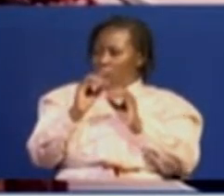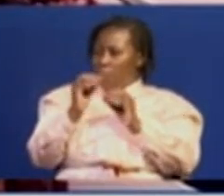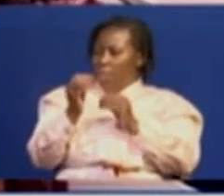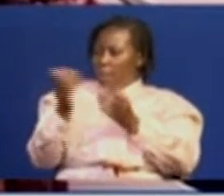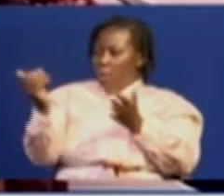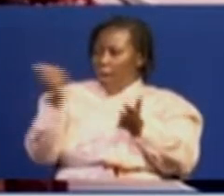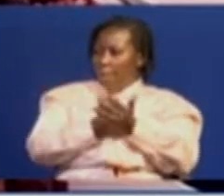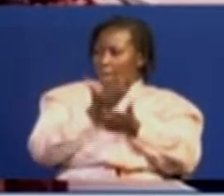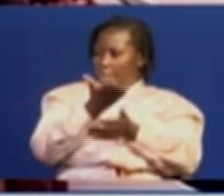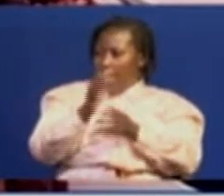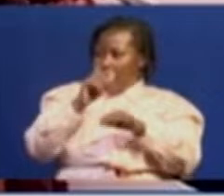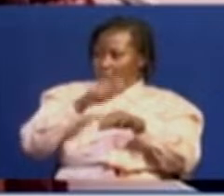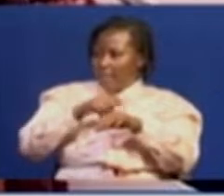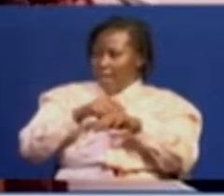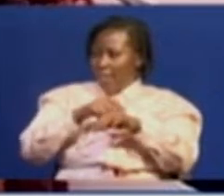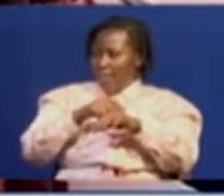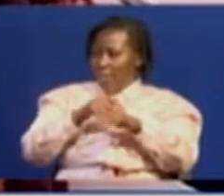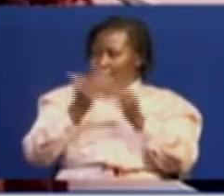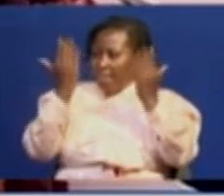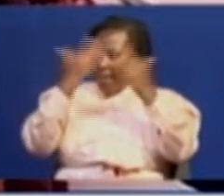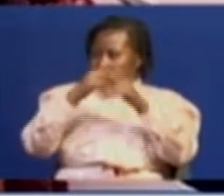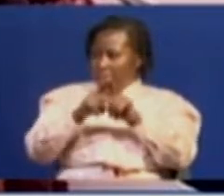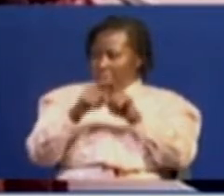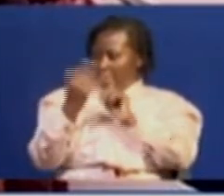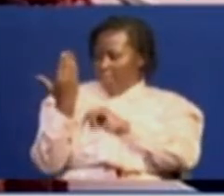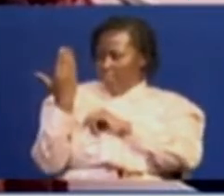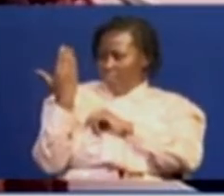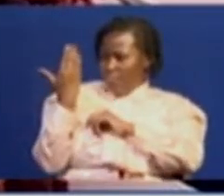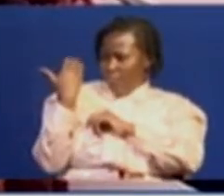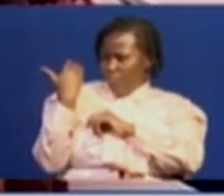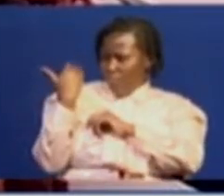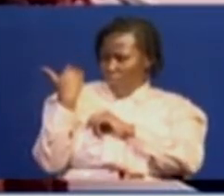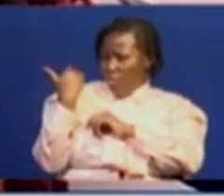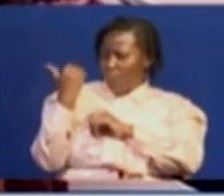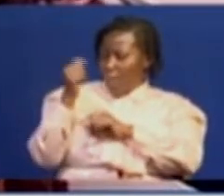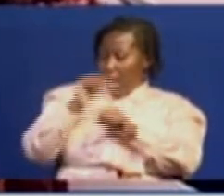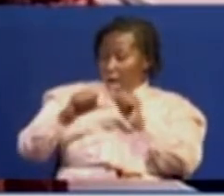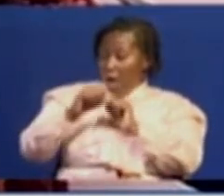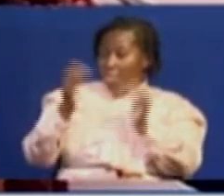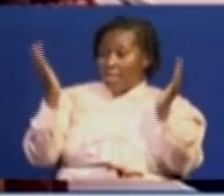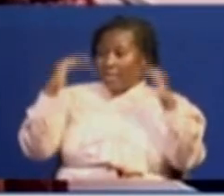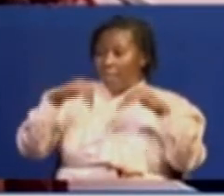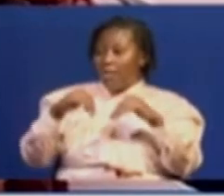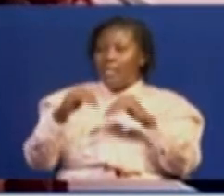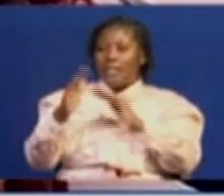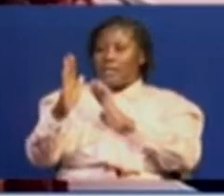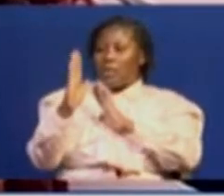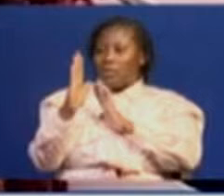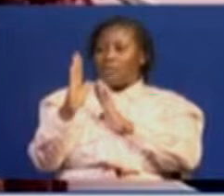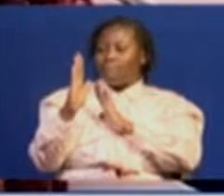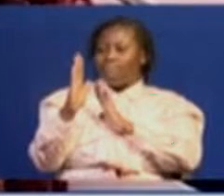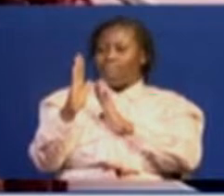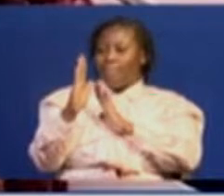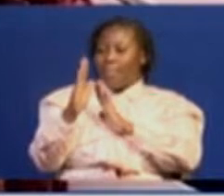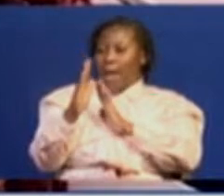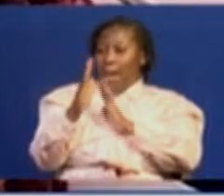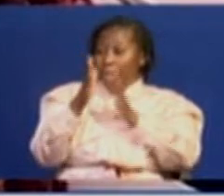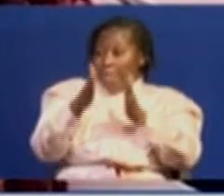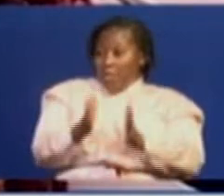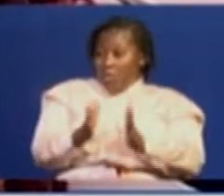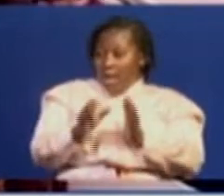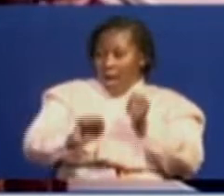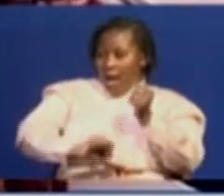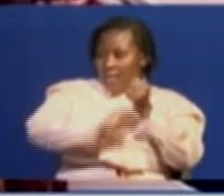deployed during the night and even the previous night around the assembly. The security personnel